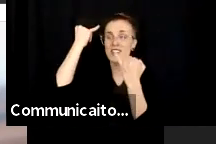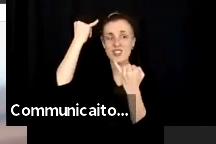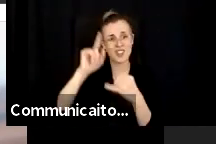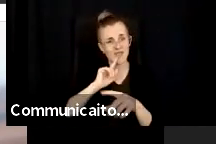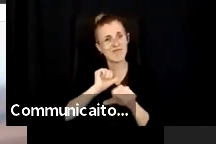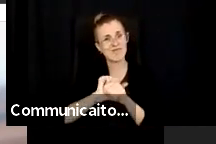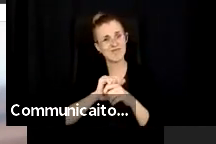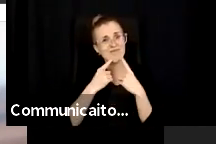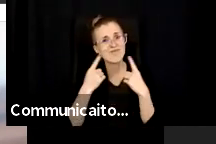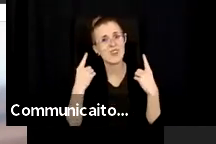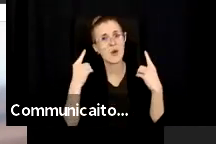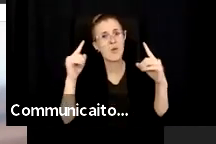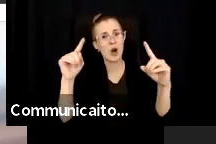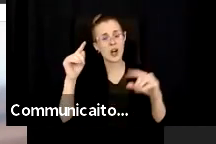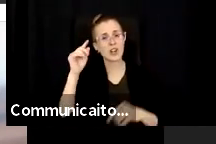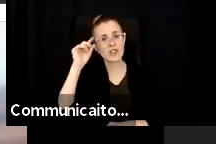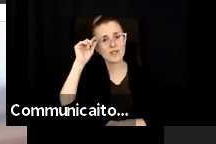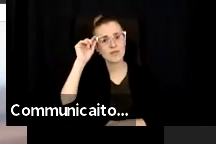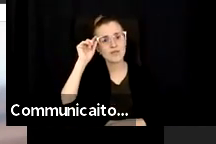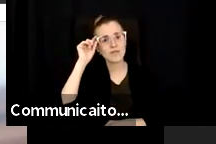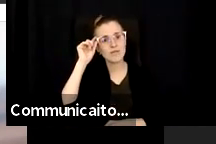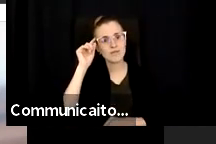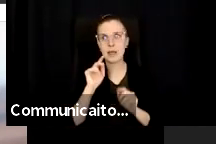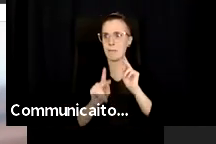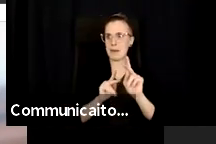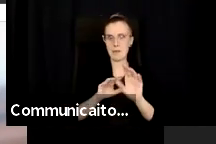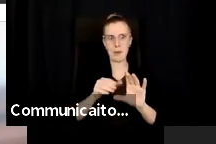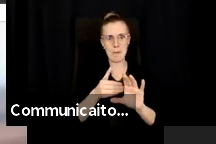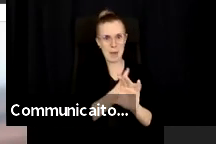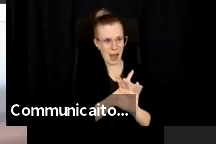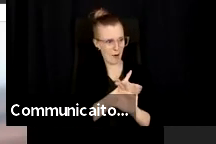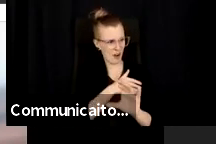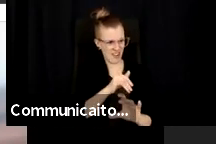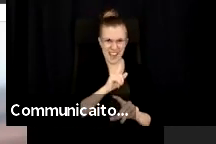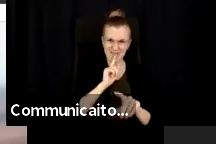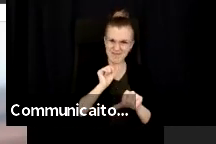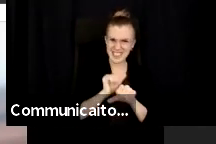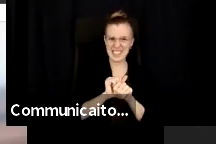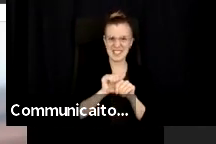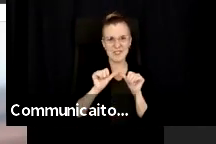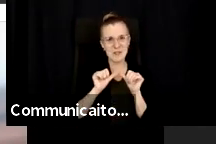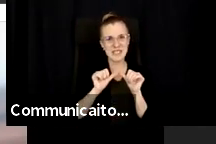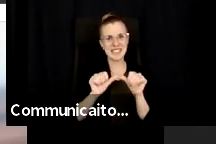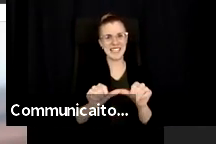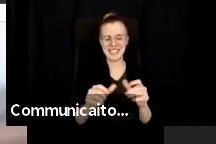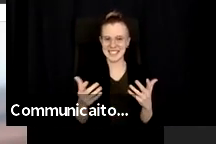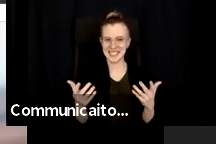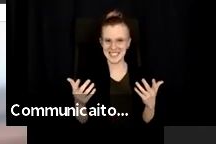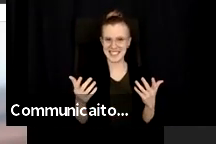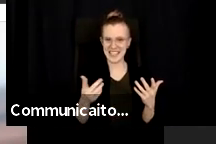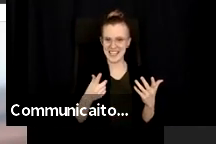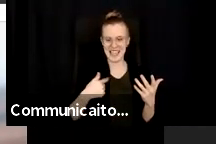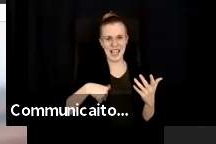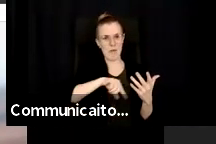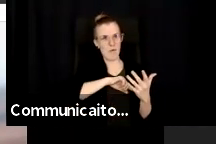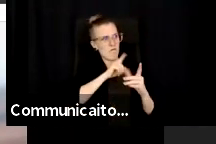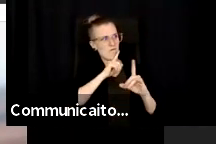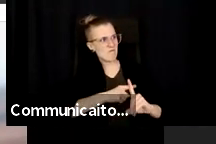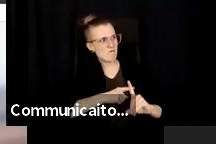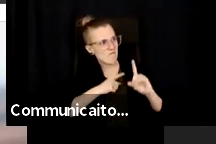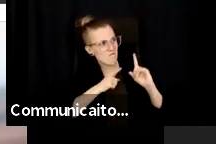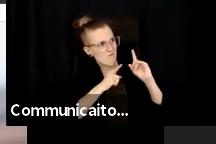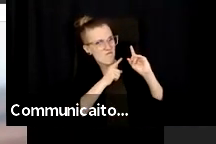power continues to exist, and that we are on our way towards a more